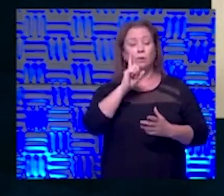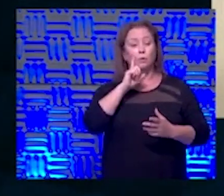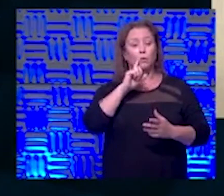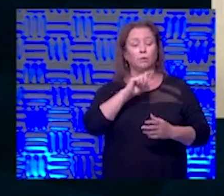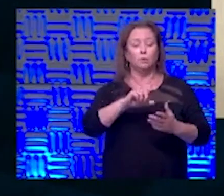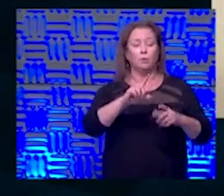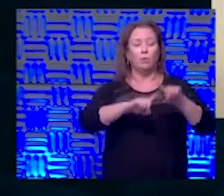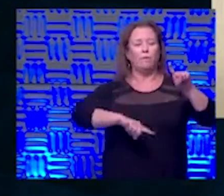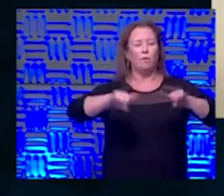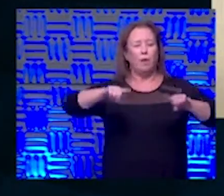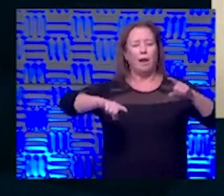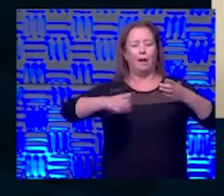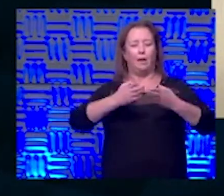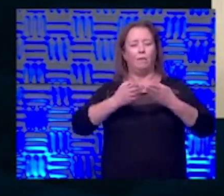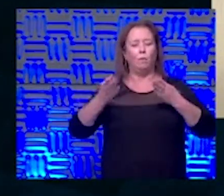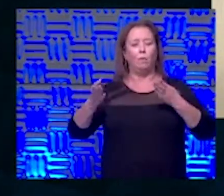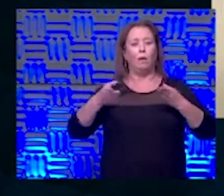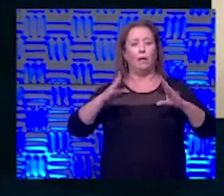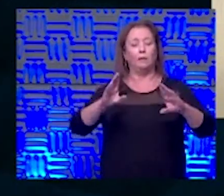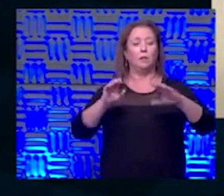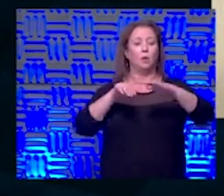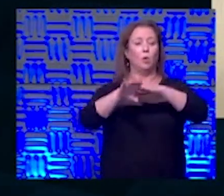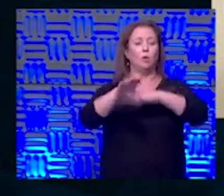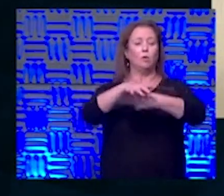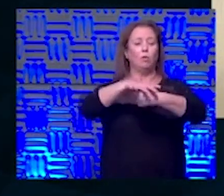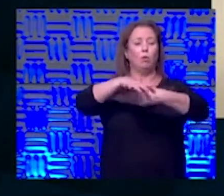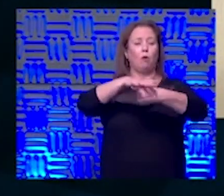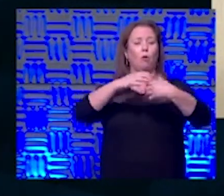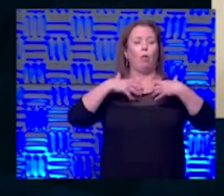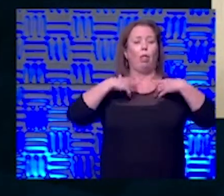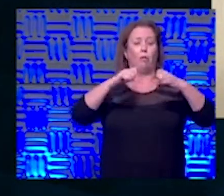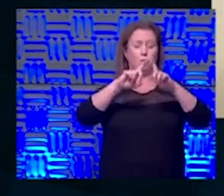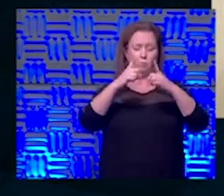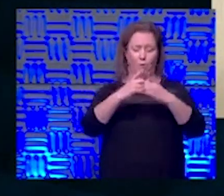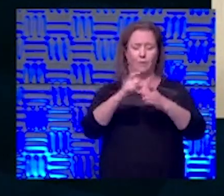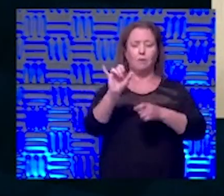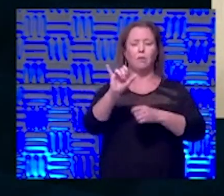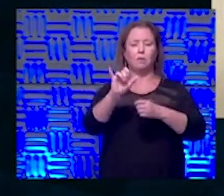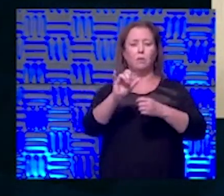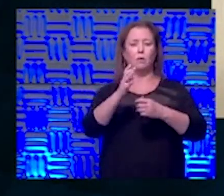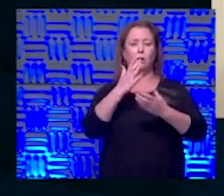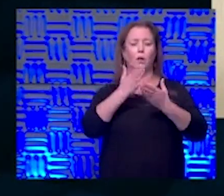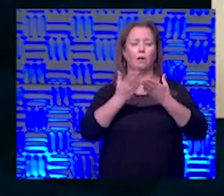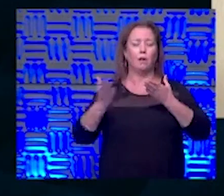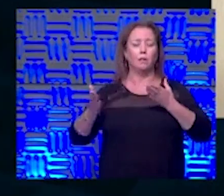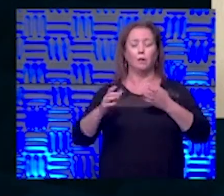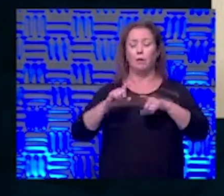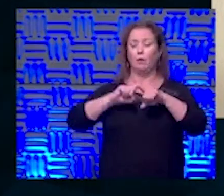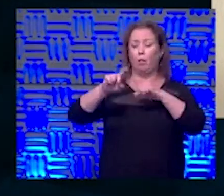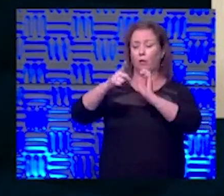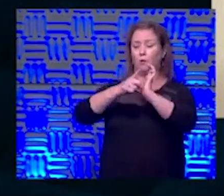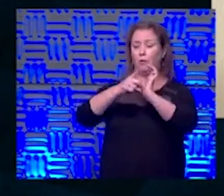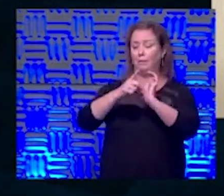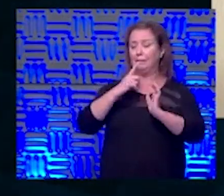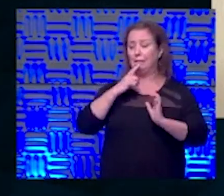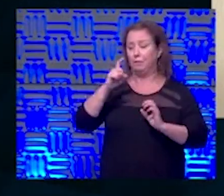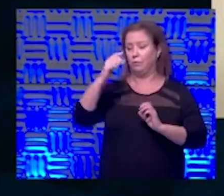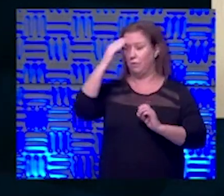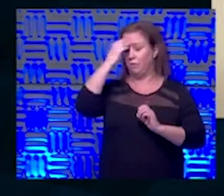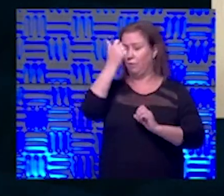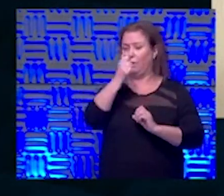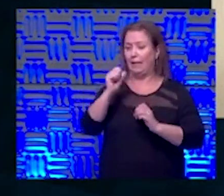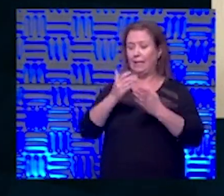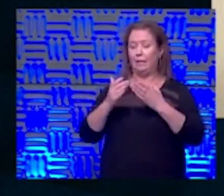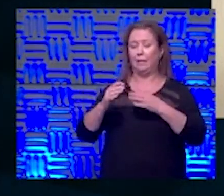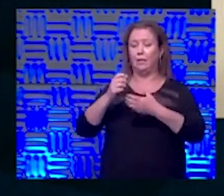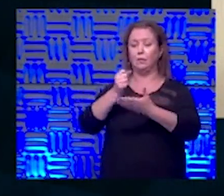398 WAY is a resource. Going to your local health department is a resource. calling your doctor to say, hey, do you know of anything? Is there a